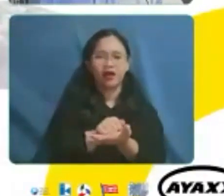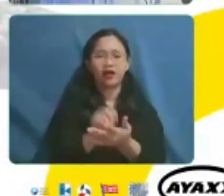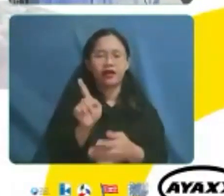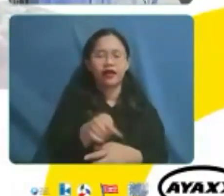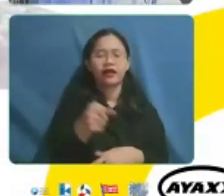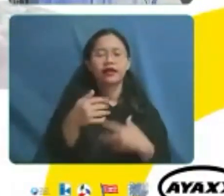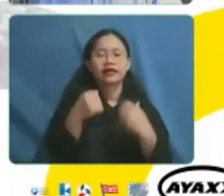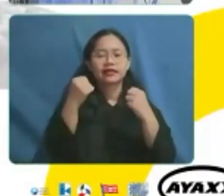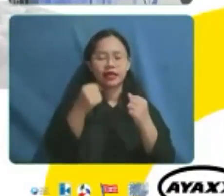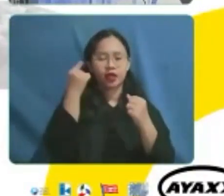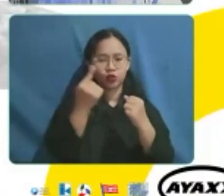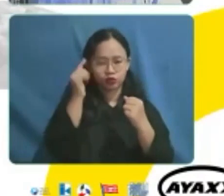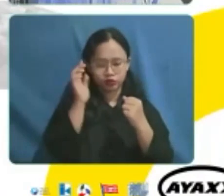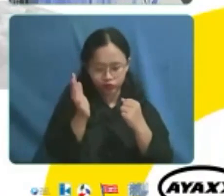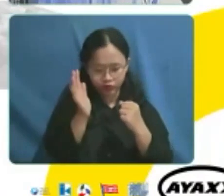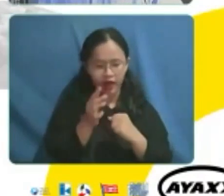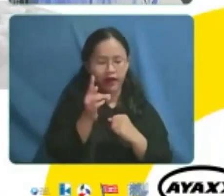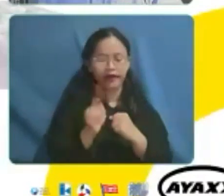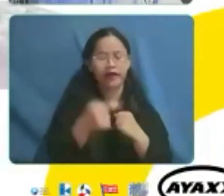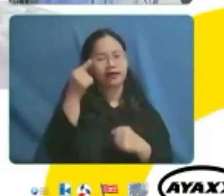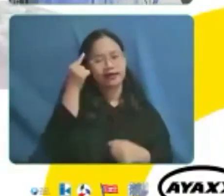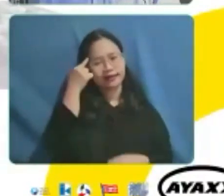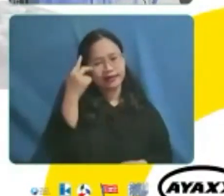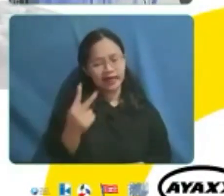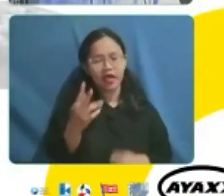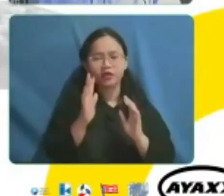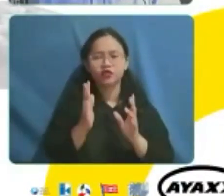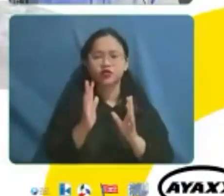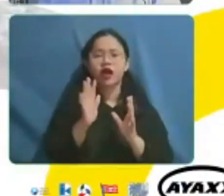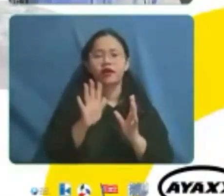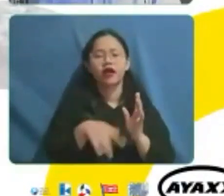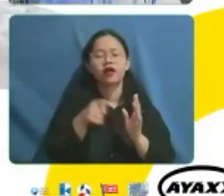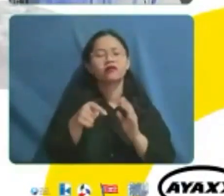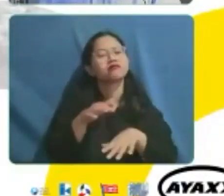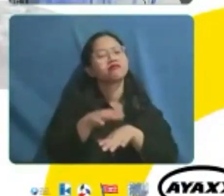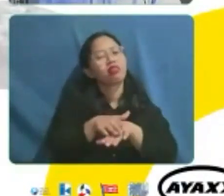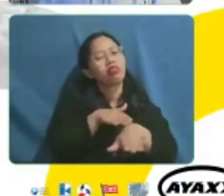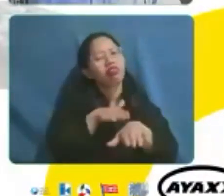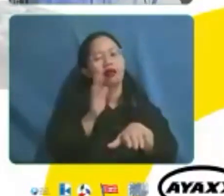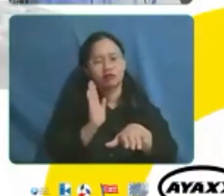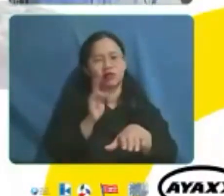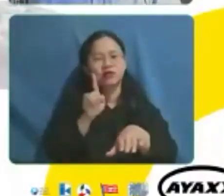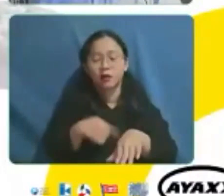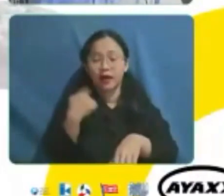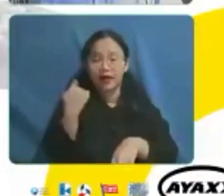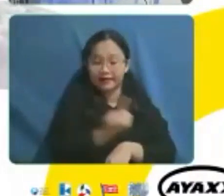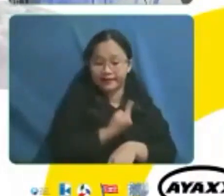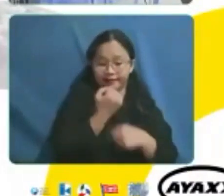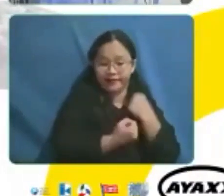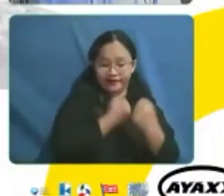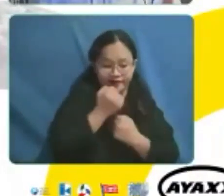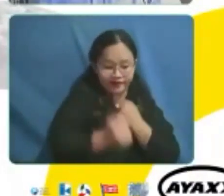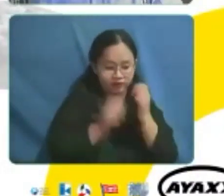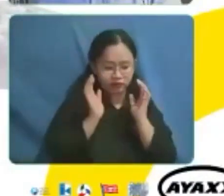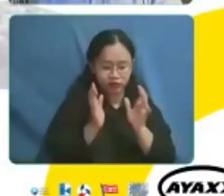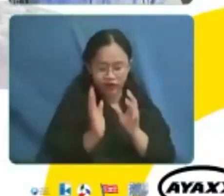last 30, 40 years. And we know air pollution is a risk factor, and we know what we need to do. So